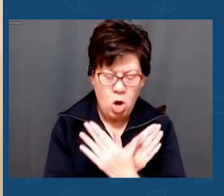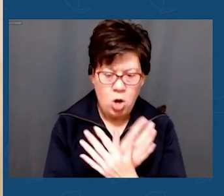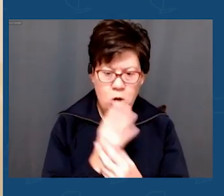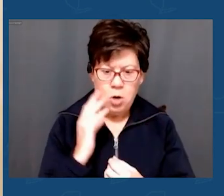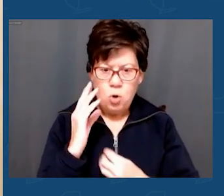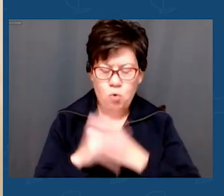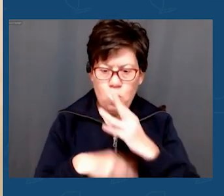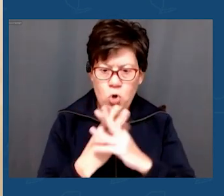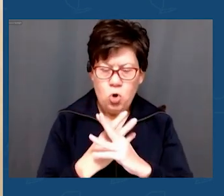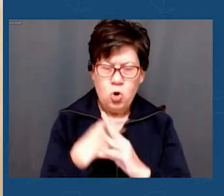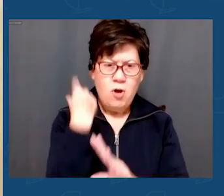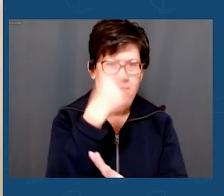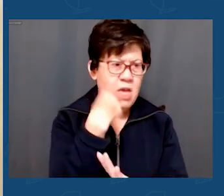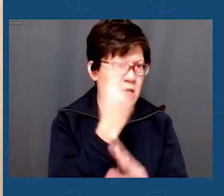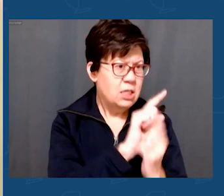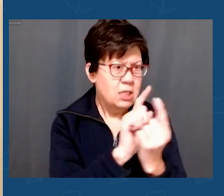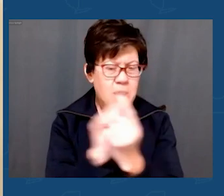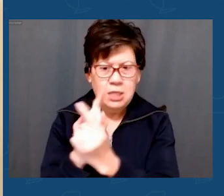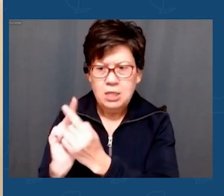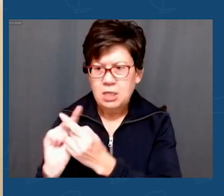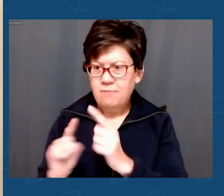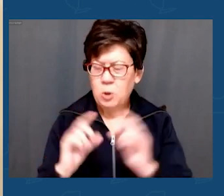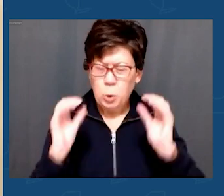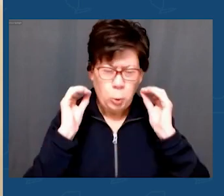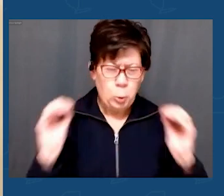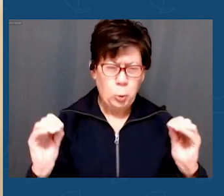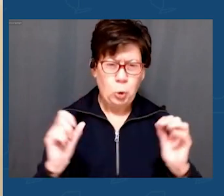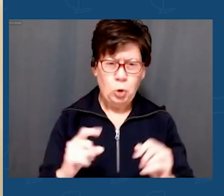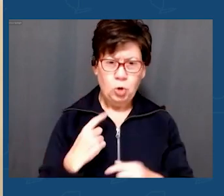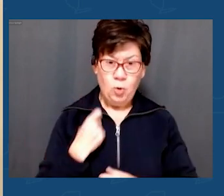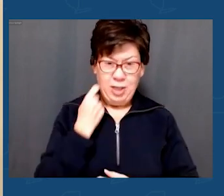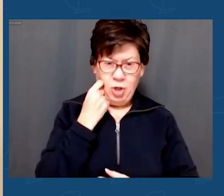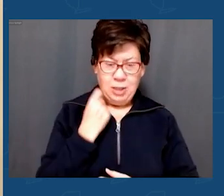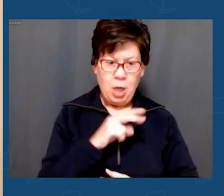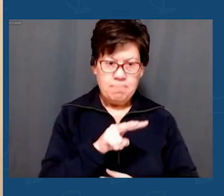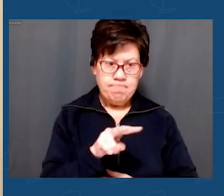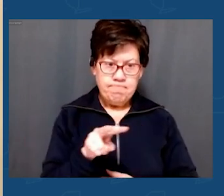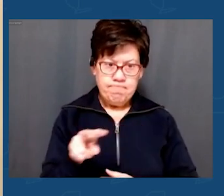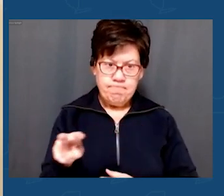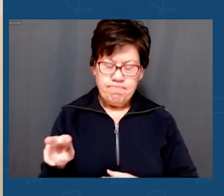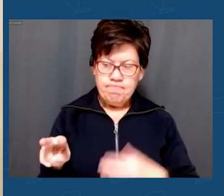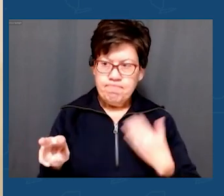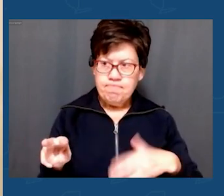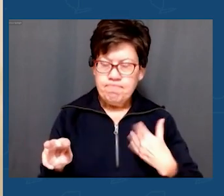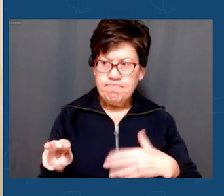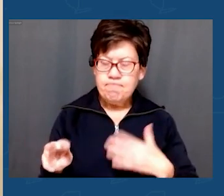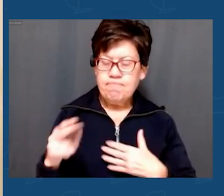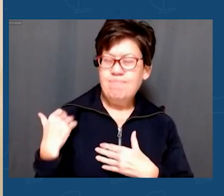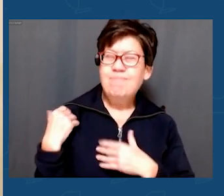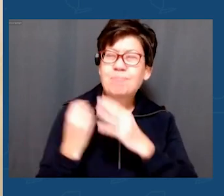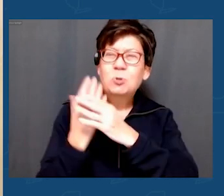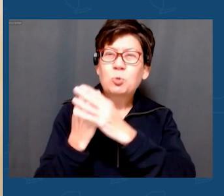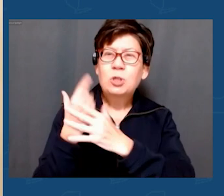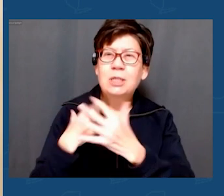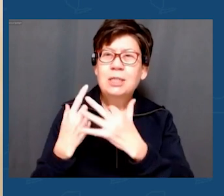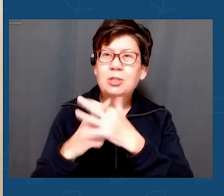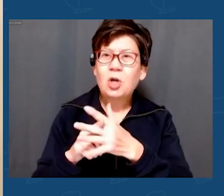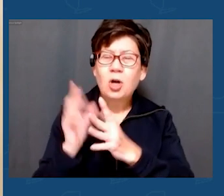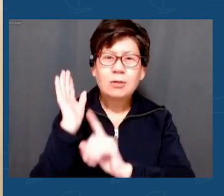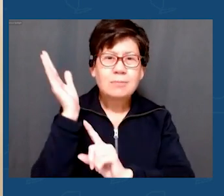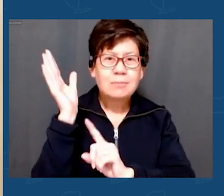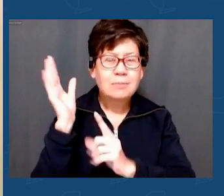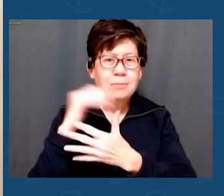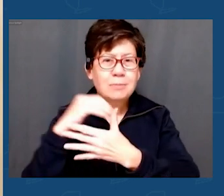very disconnecting for them. So to hear from them as I launched this series back in the spring, for me to personally hear from teenagers